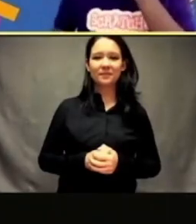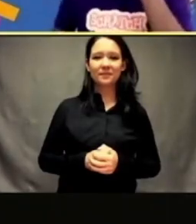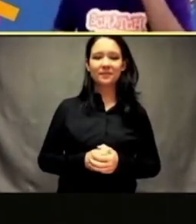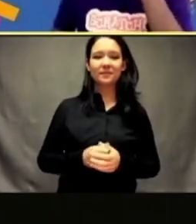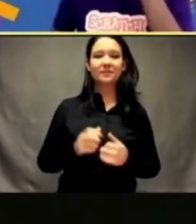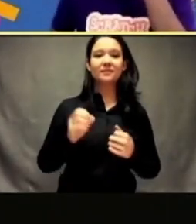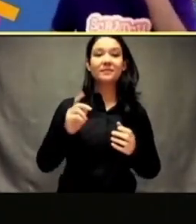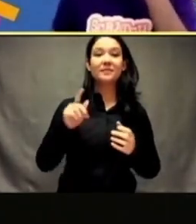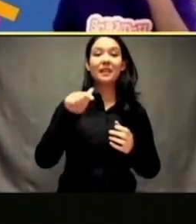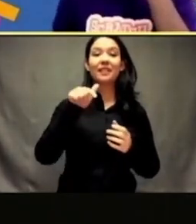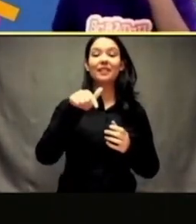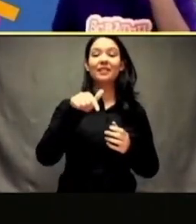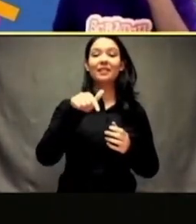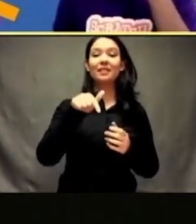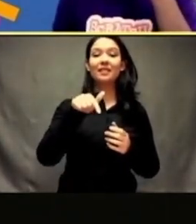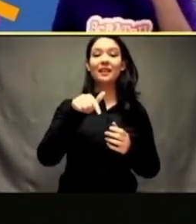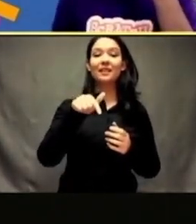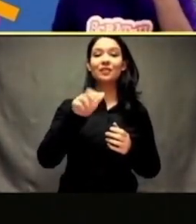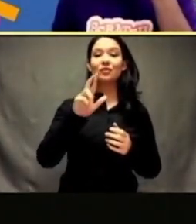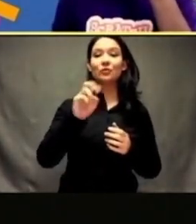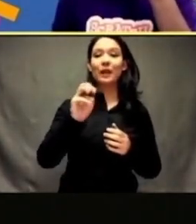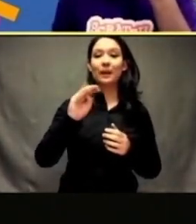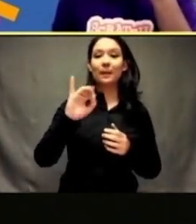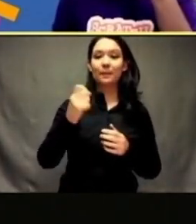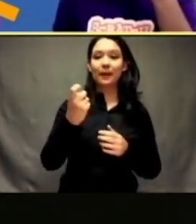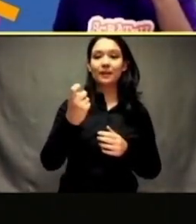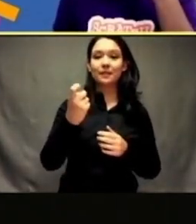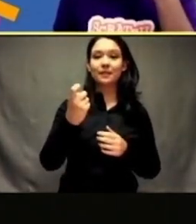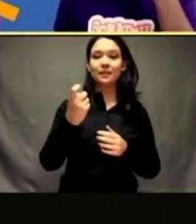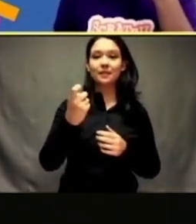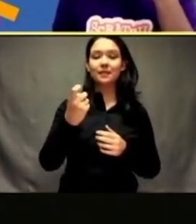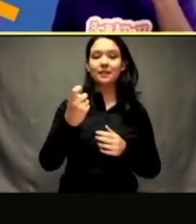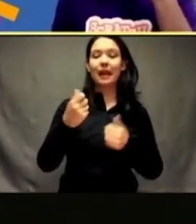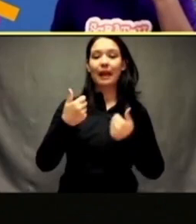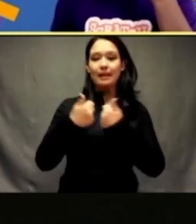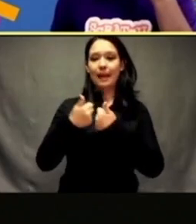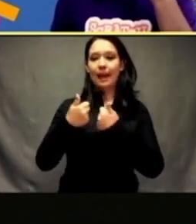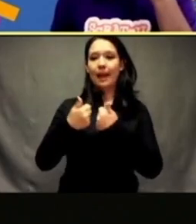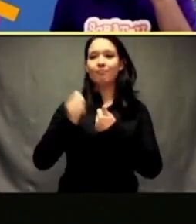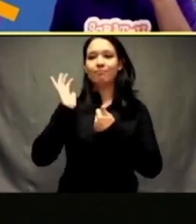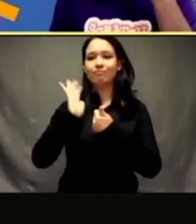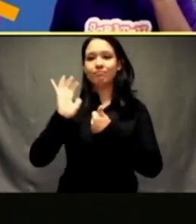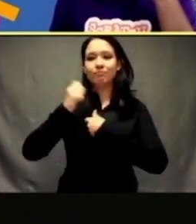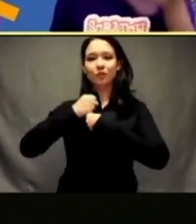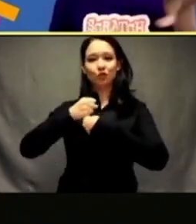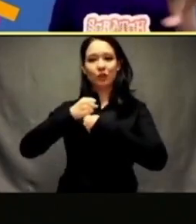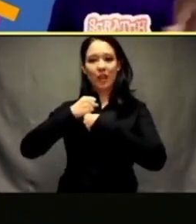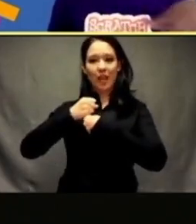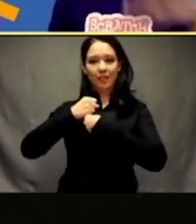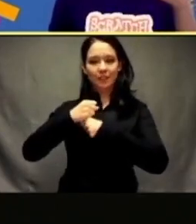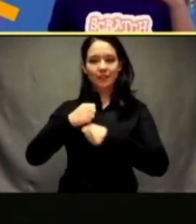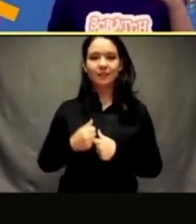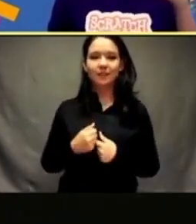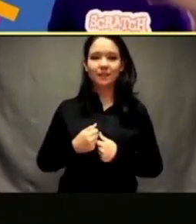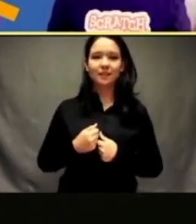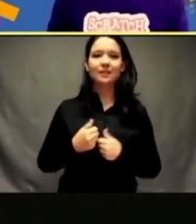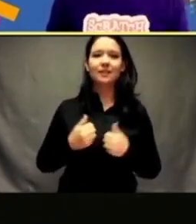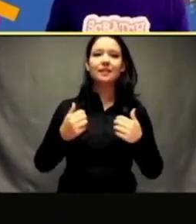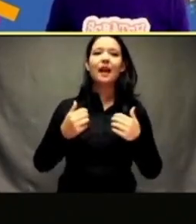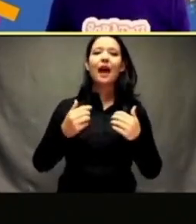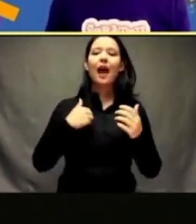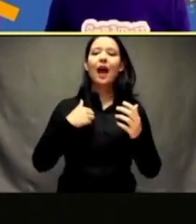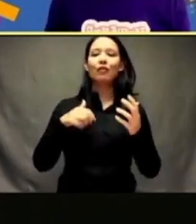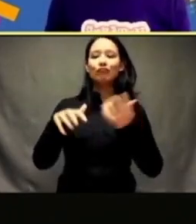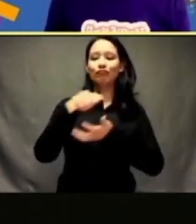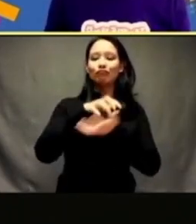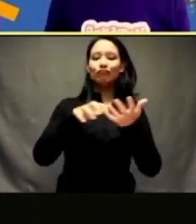Okay, so this is a remix of a game that I had made in the past, and I have it muted, but I remixed it